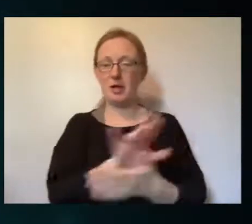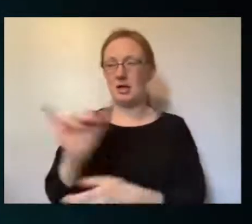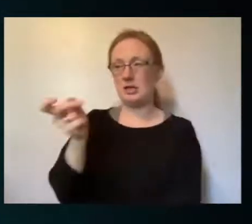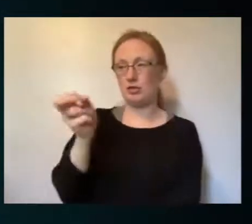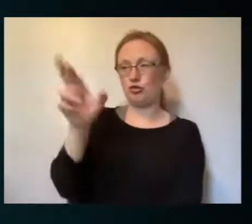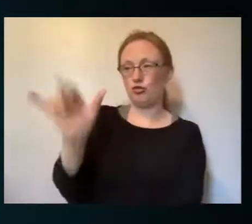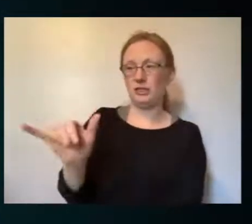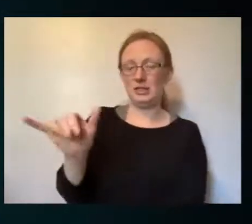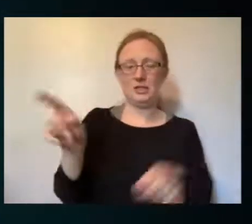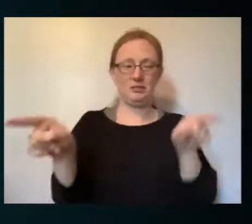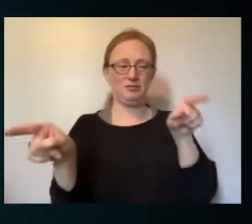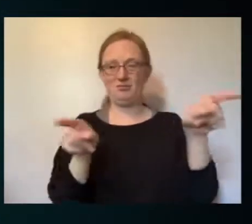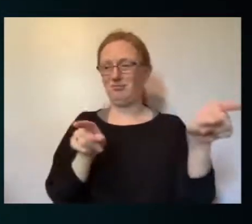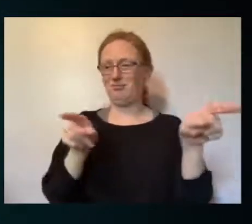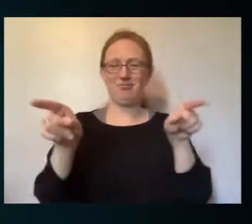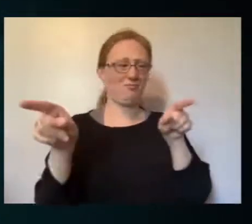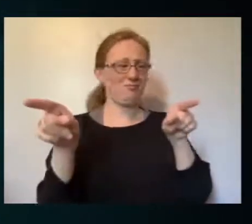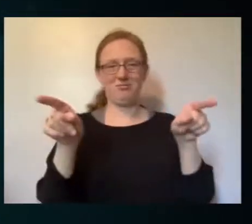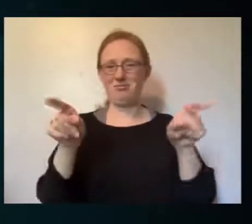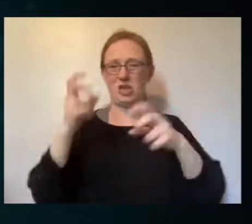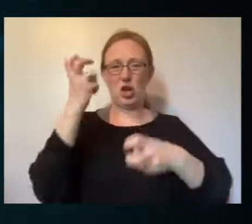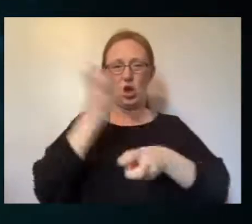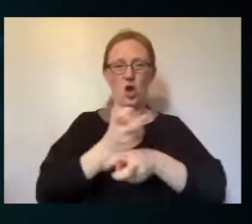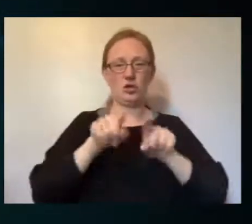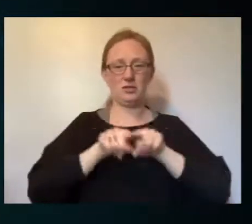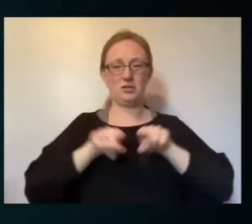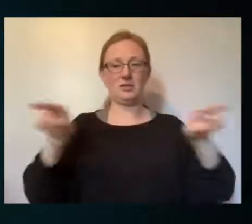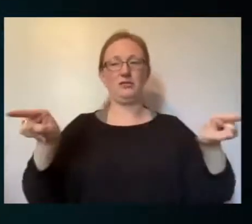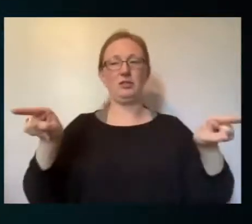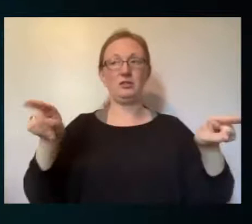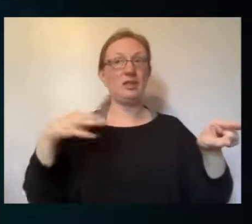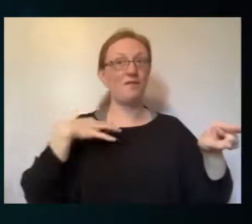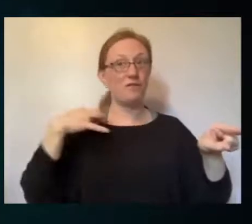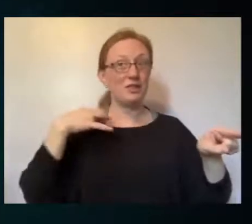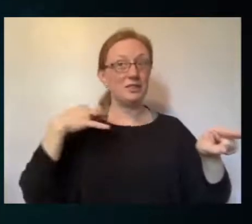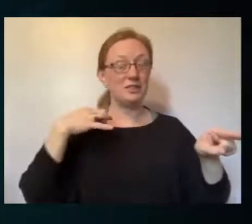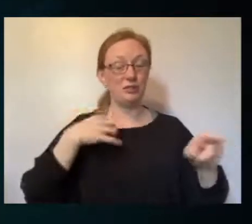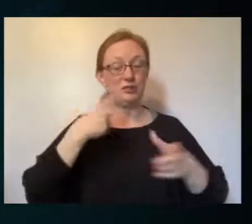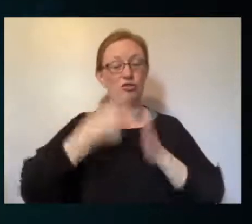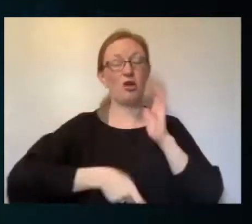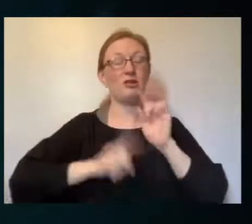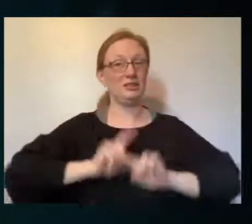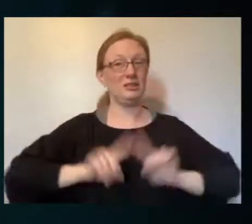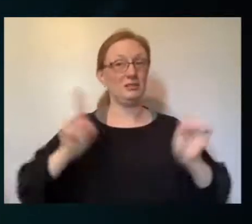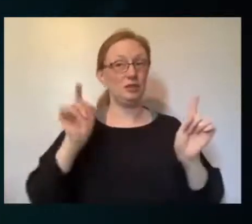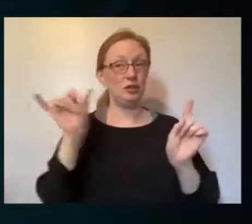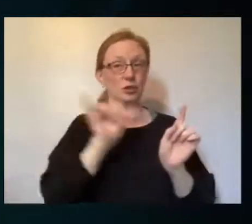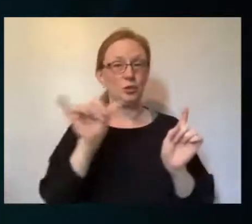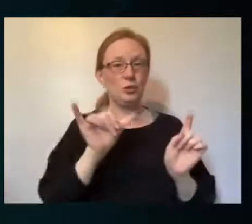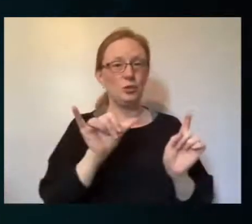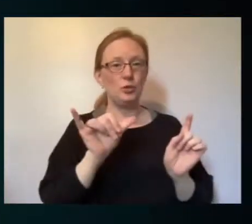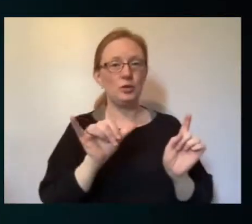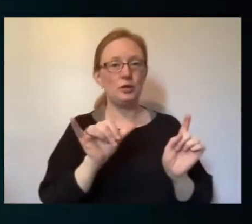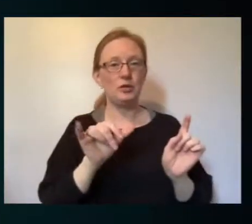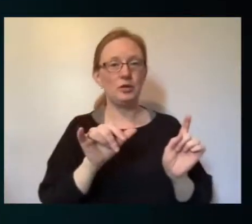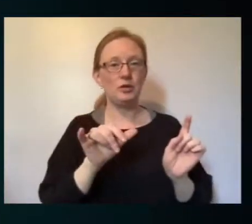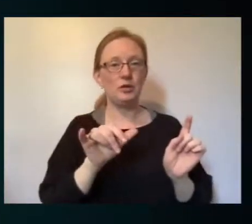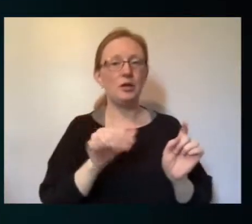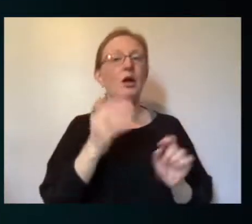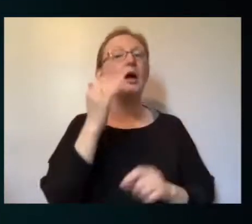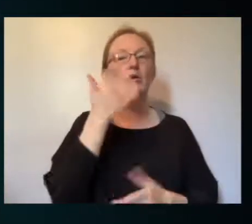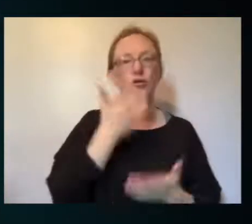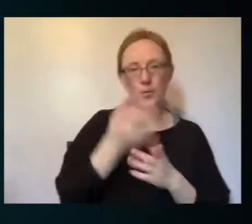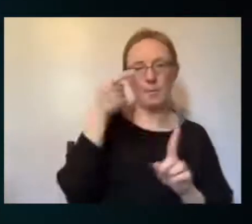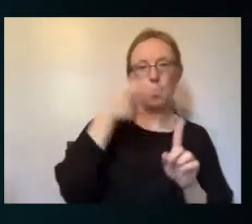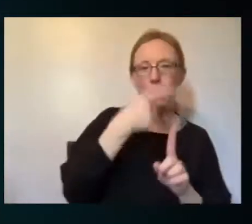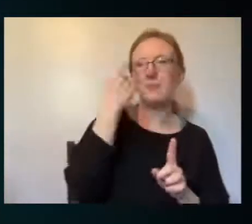quite problematic. And the cost of volunteering is a significant difference, which I think is a great point to bring up, especially given how many student